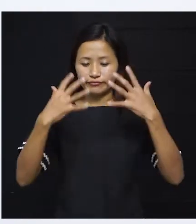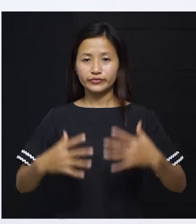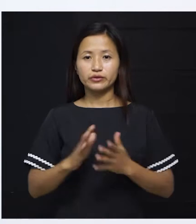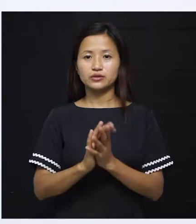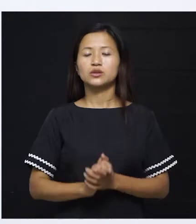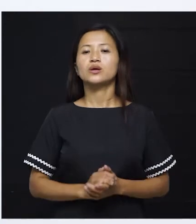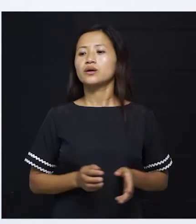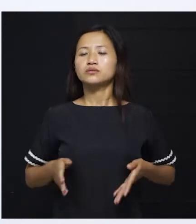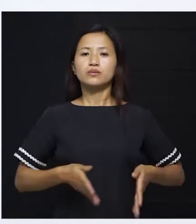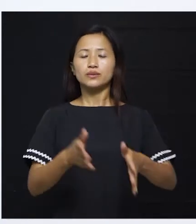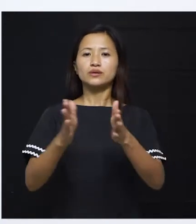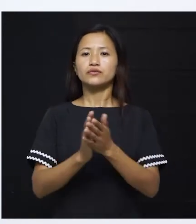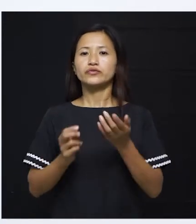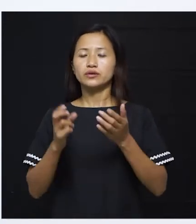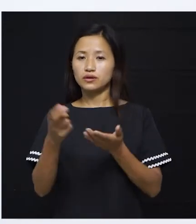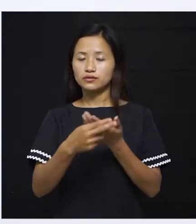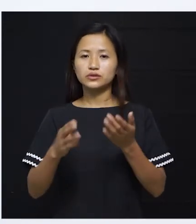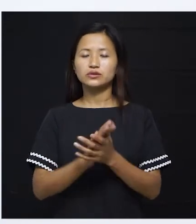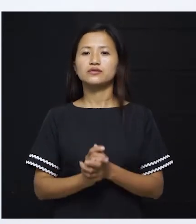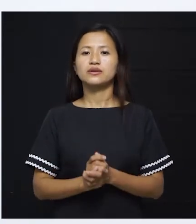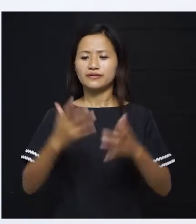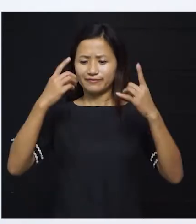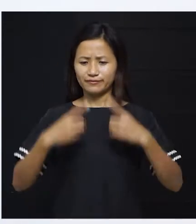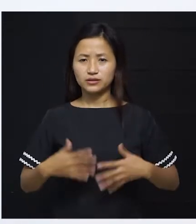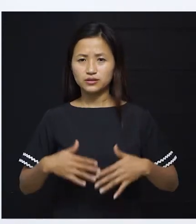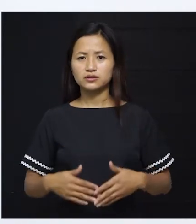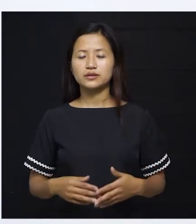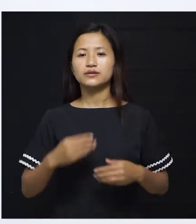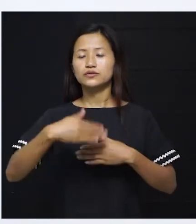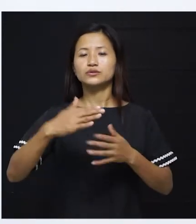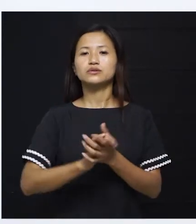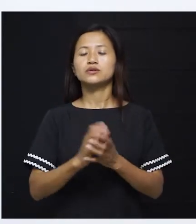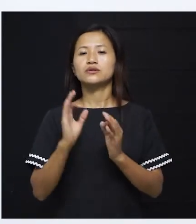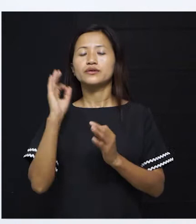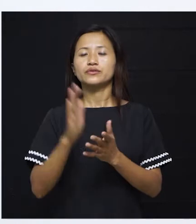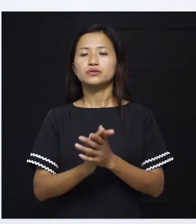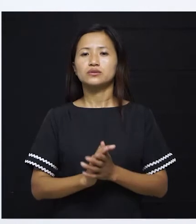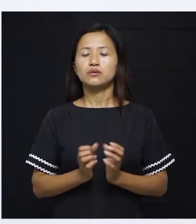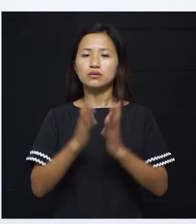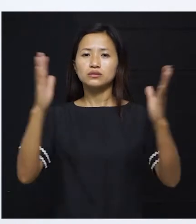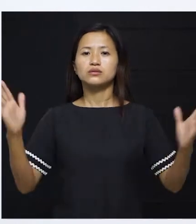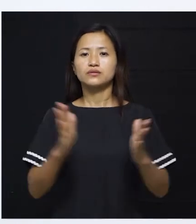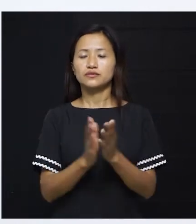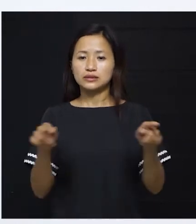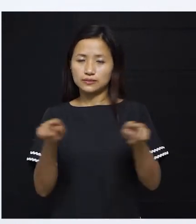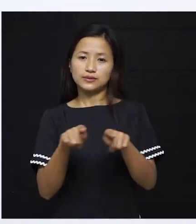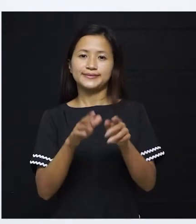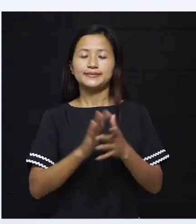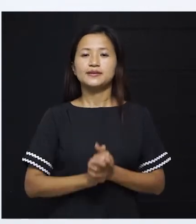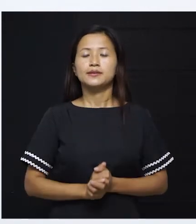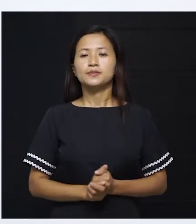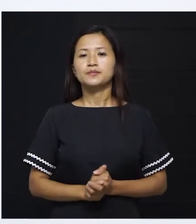way of cultivation or whether it's the physical features. There is a lot of resemblance, there's a lot of similarity.